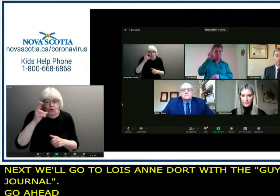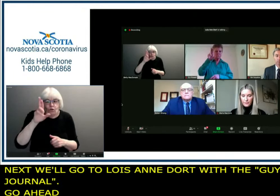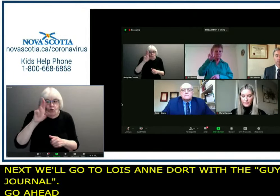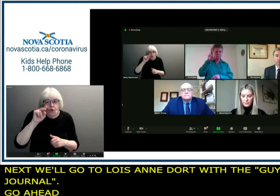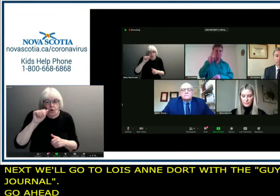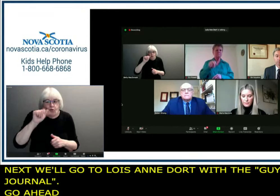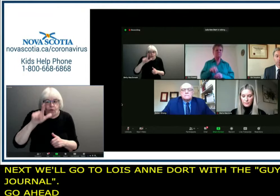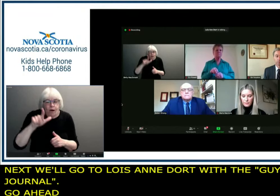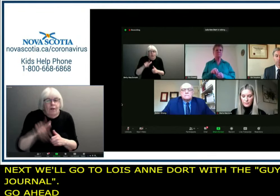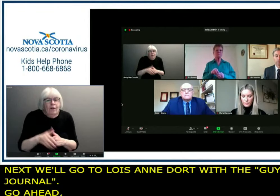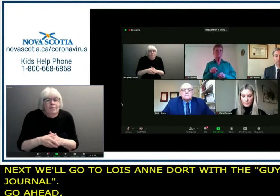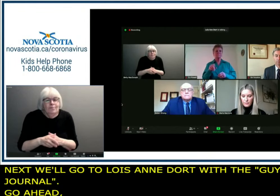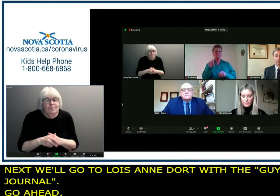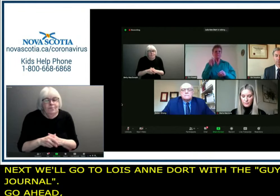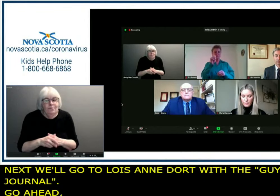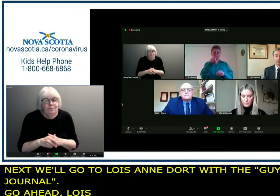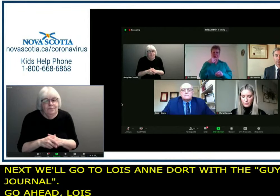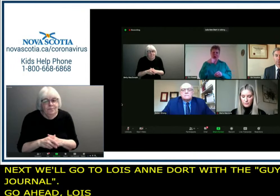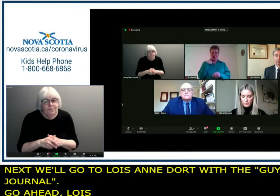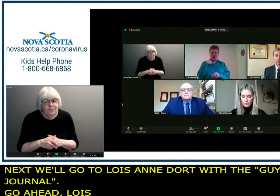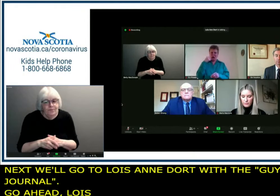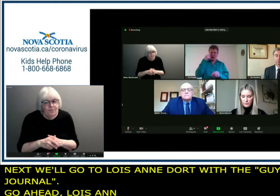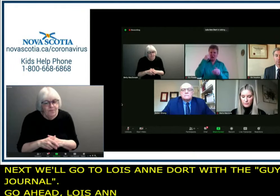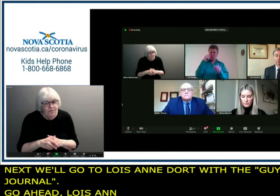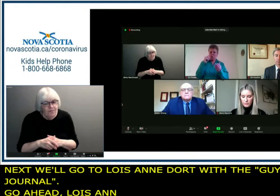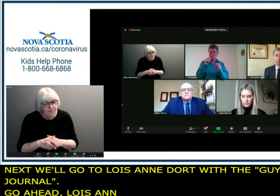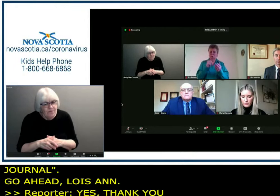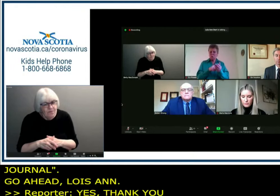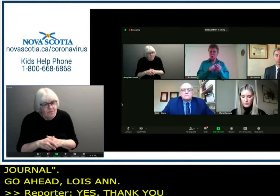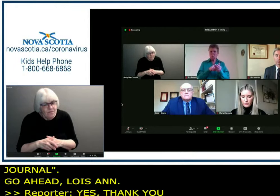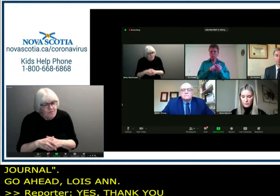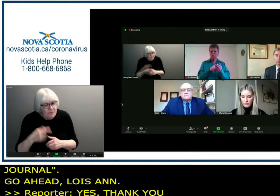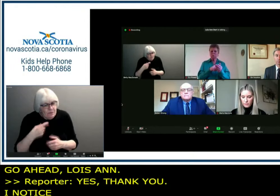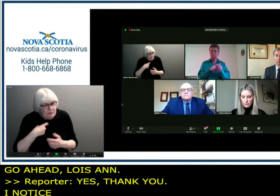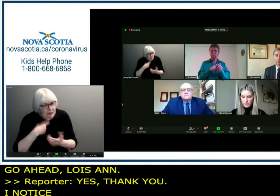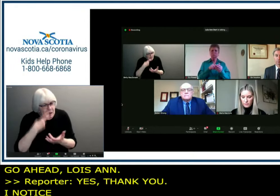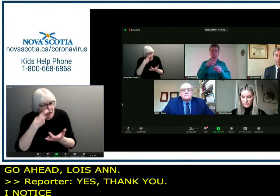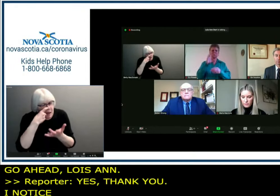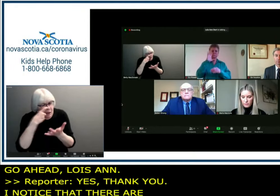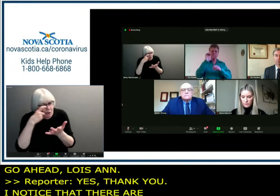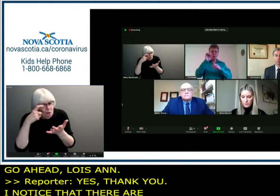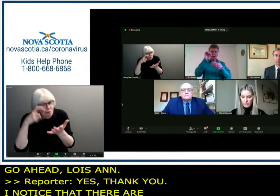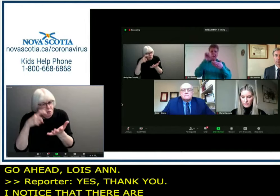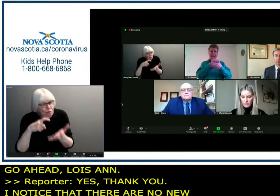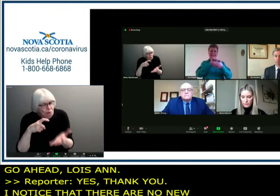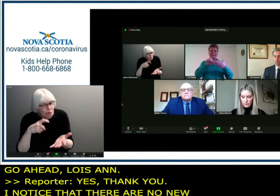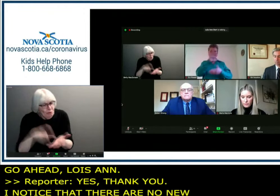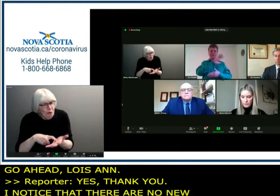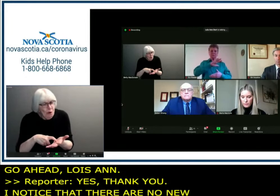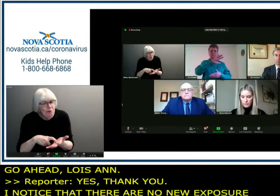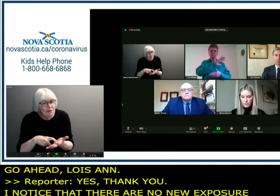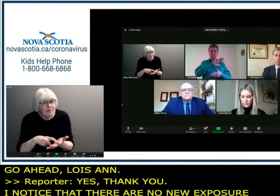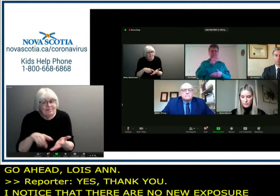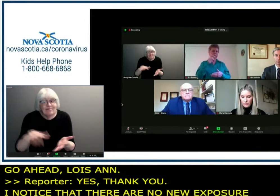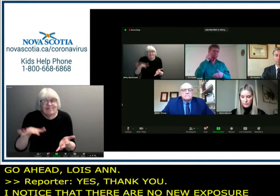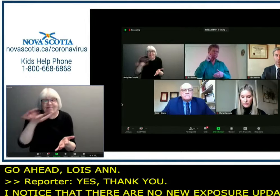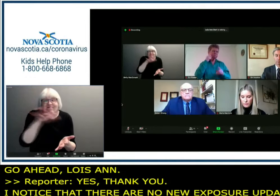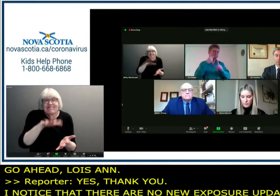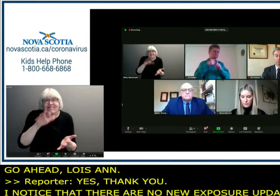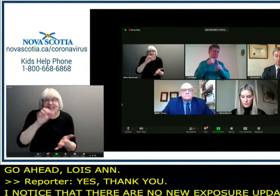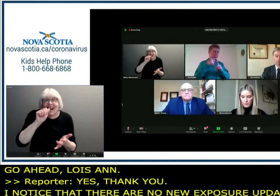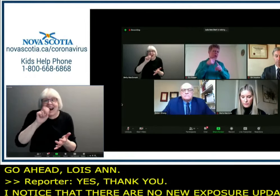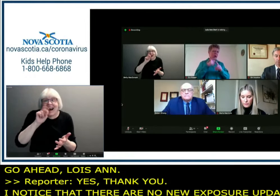noticed that there are no new exposure updates for the Antigonish-Guysborough area on the website, not